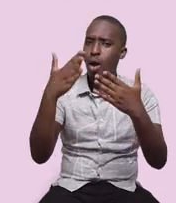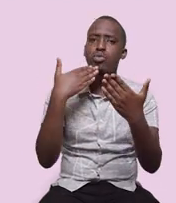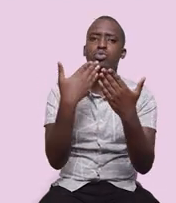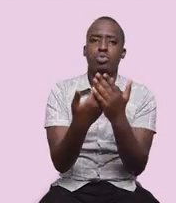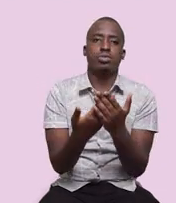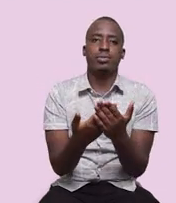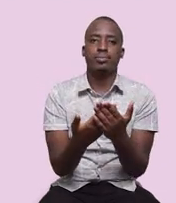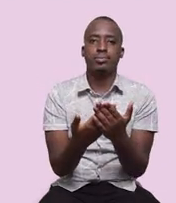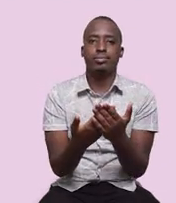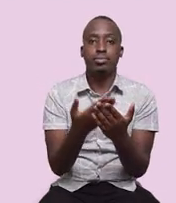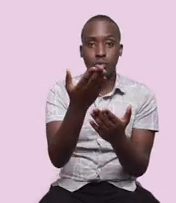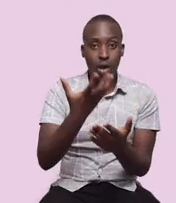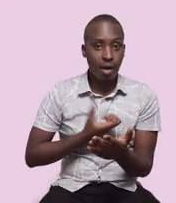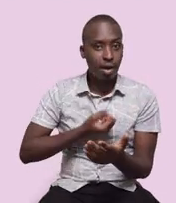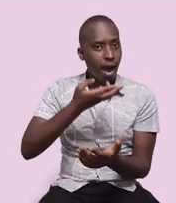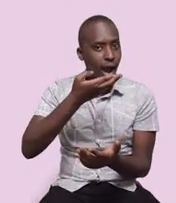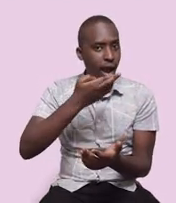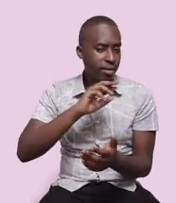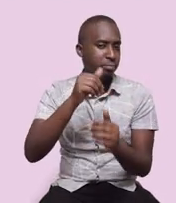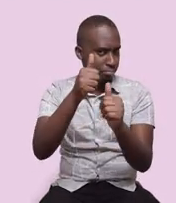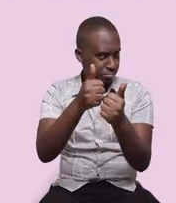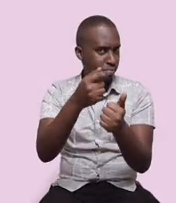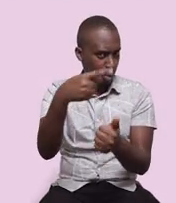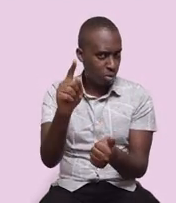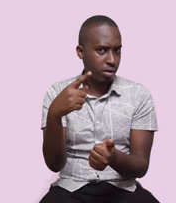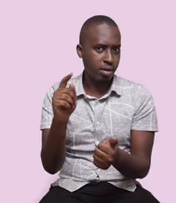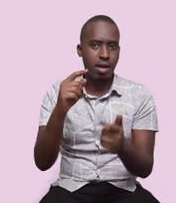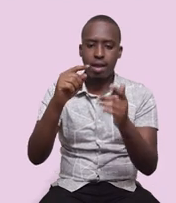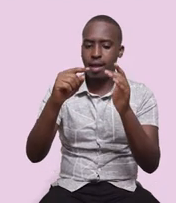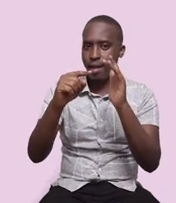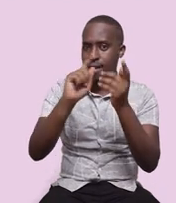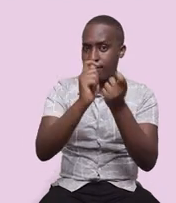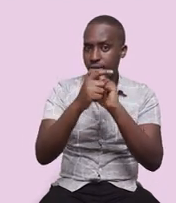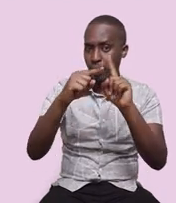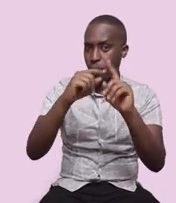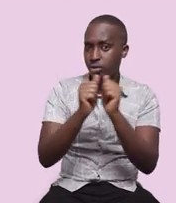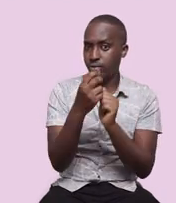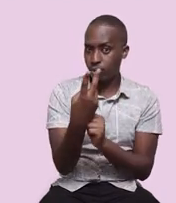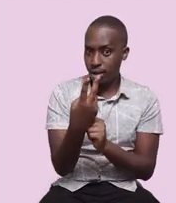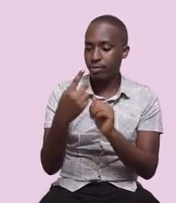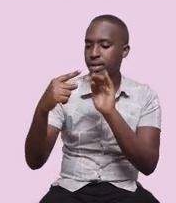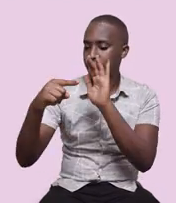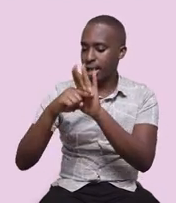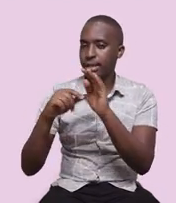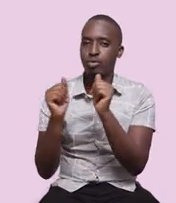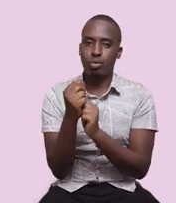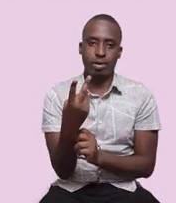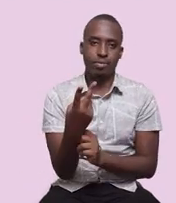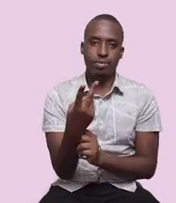good. You have answered correctly. The inverse of positive 12 is negative